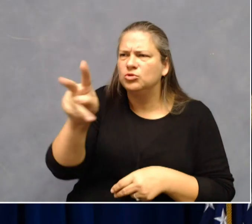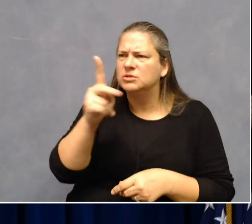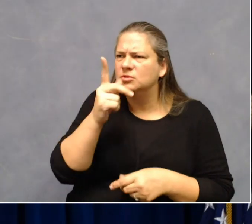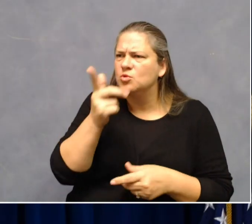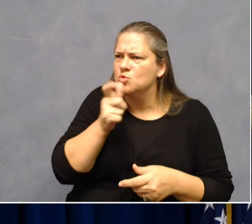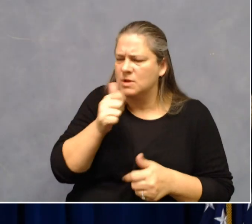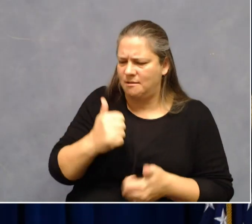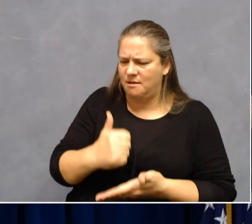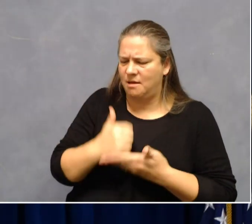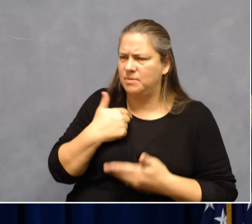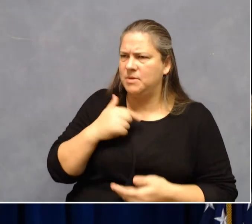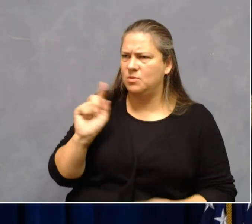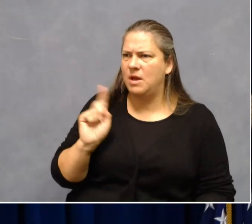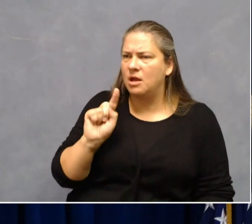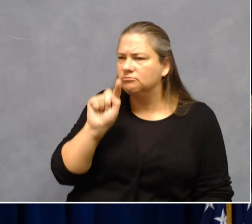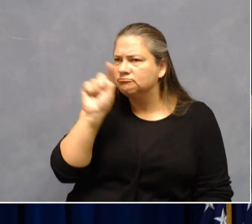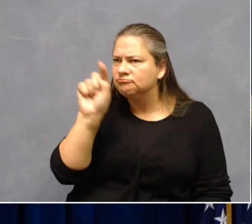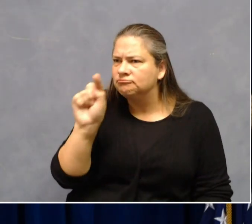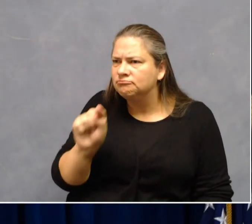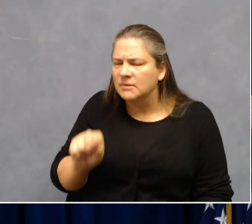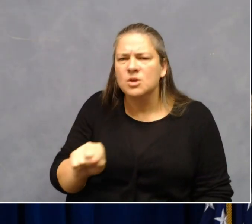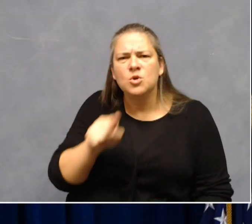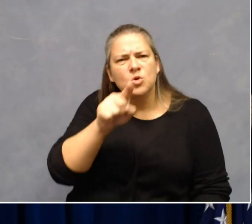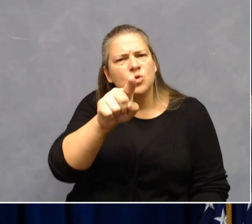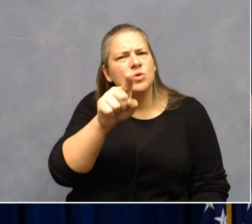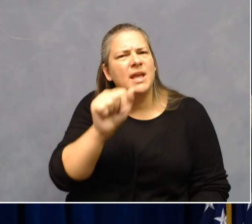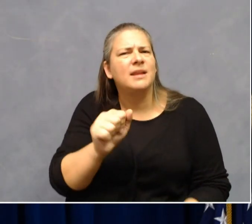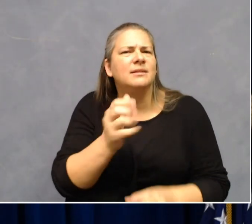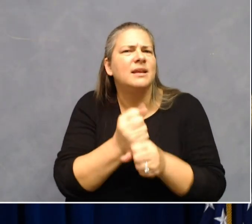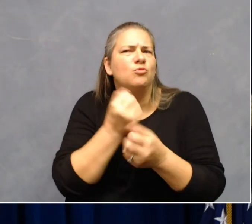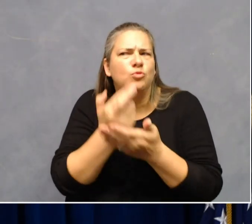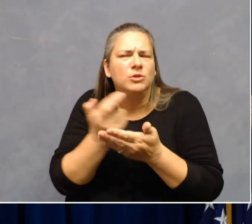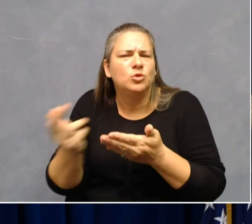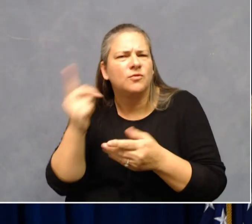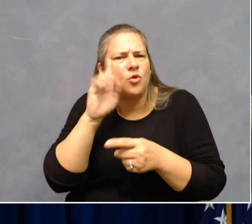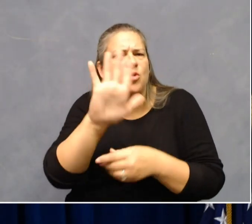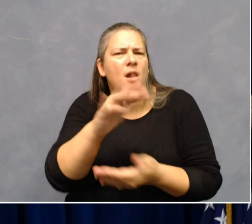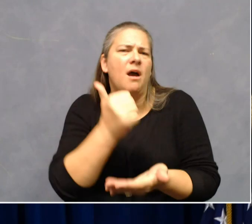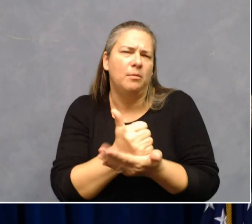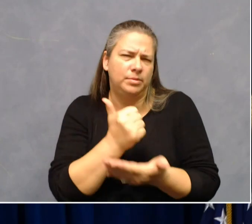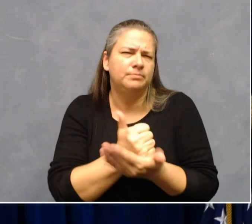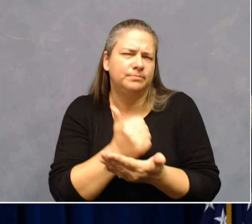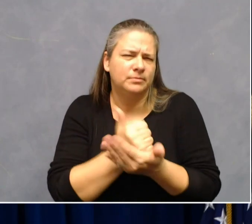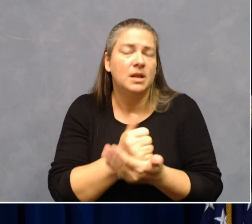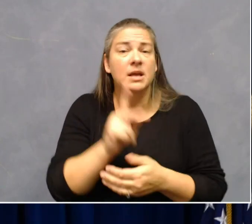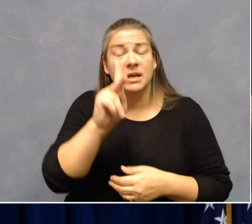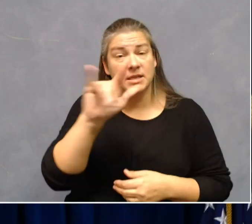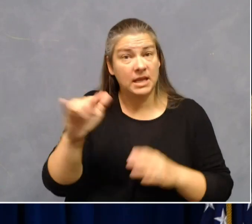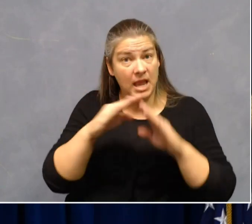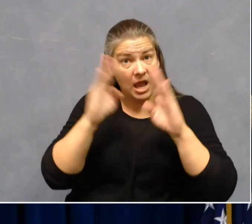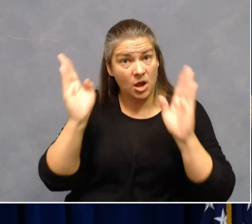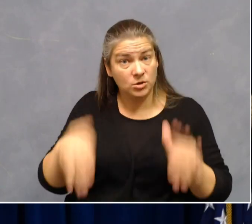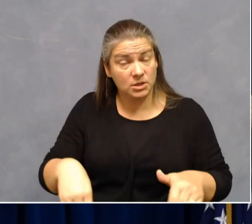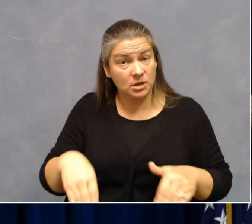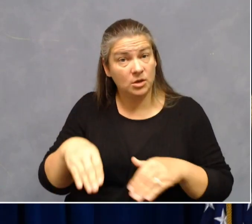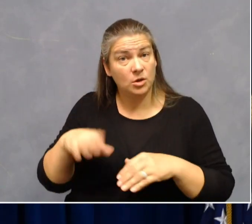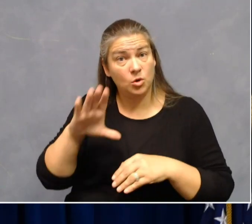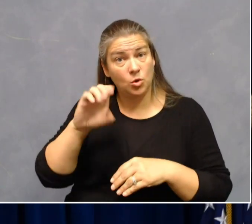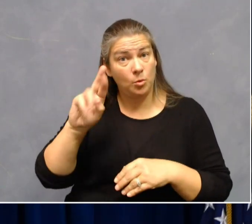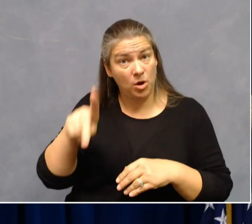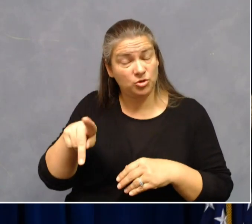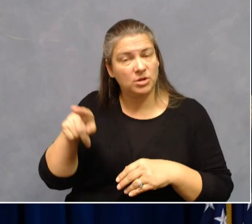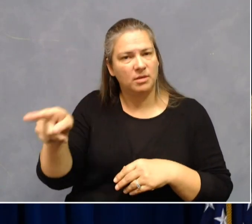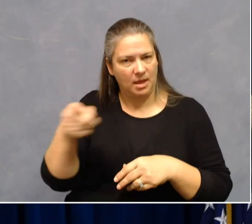you get the help that you need. Kentucky Housing Corporation has been the agency processing applications and getting payments